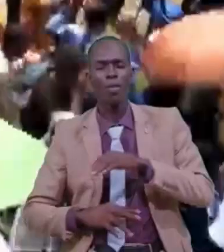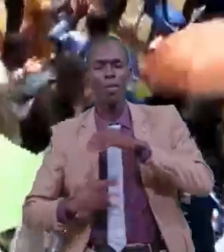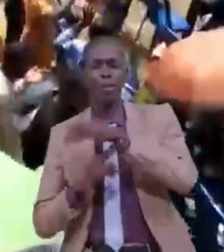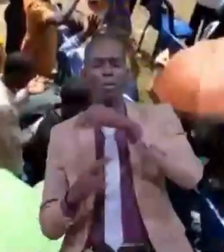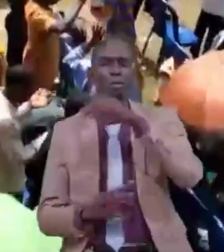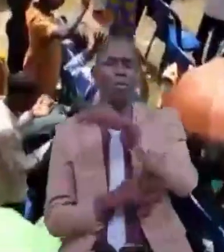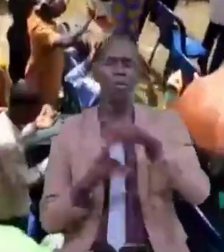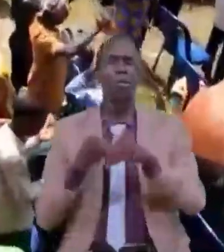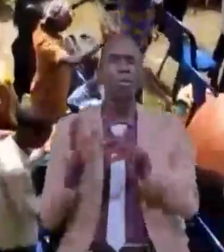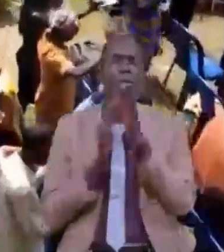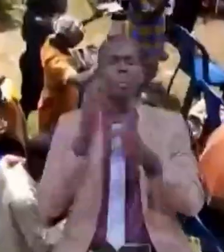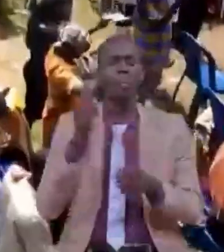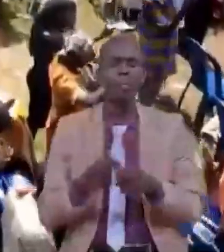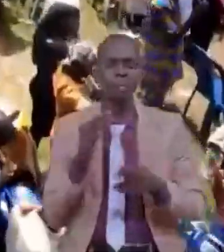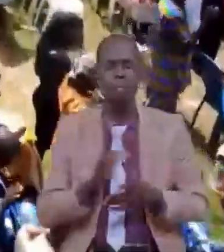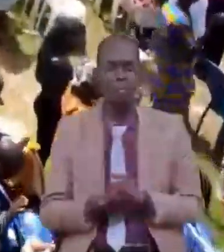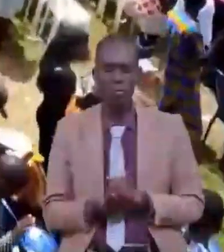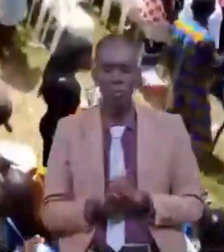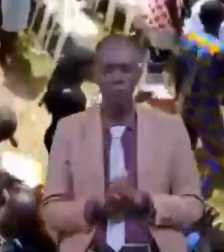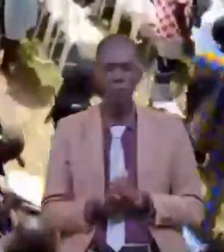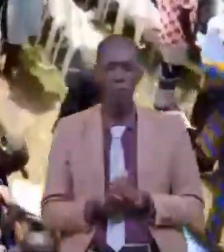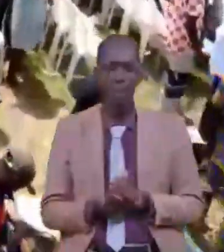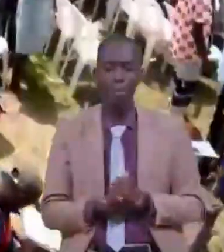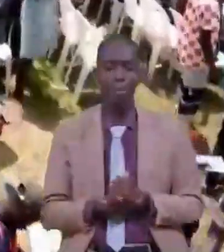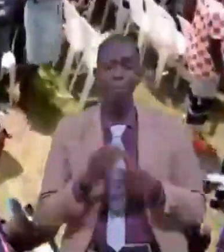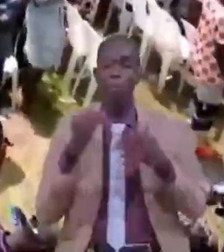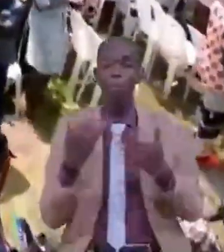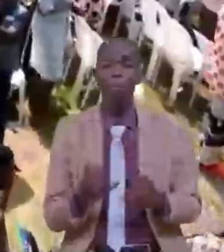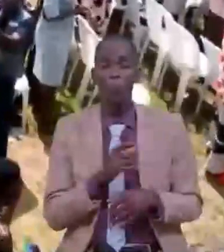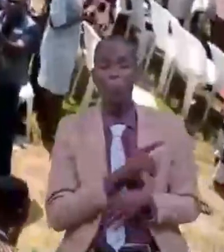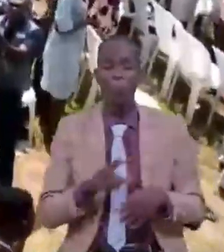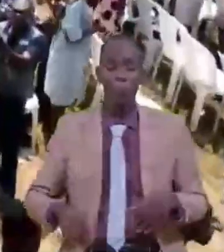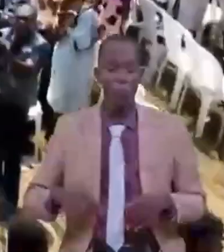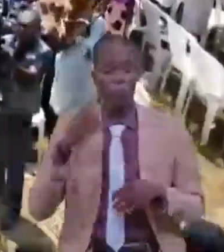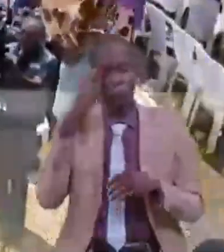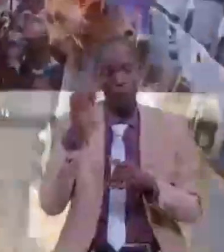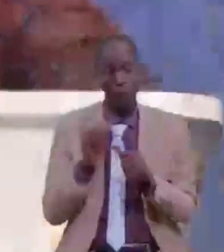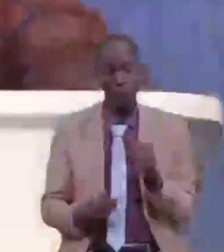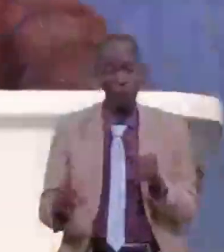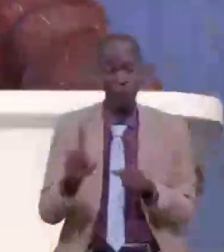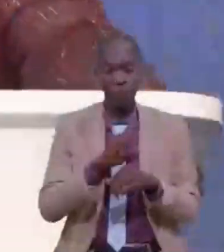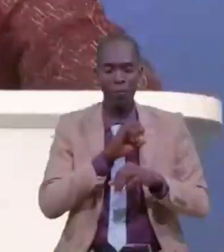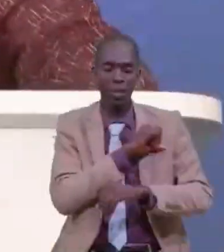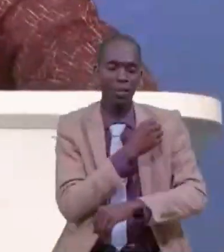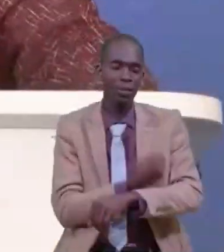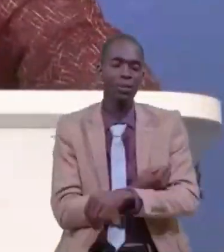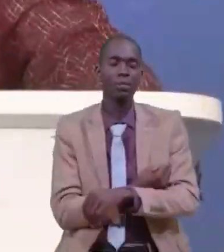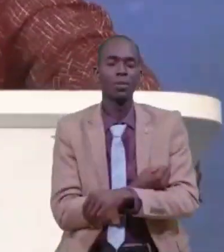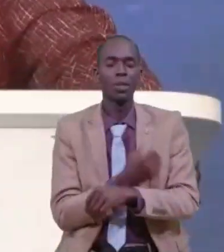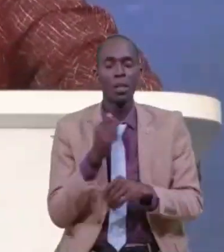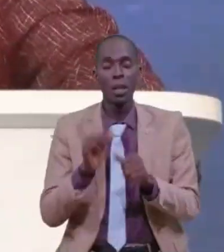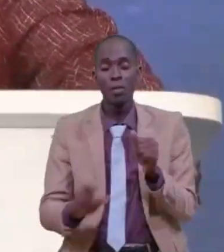Jesus' name. Now, Lord, for everyone, strength. Amen.